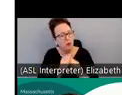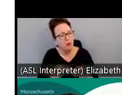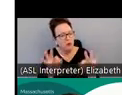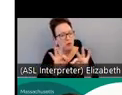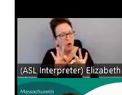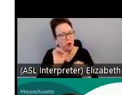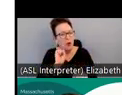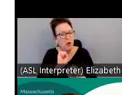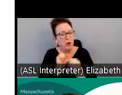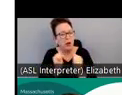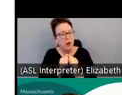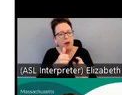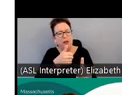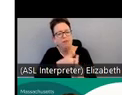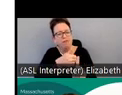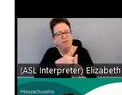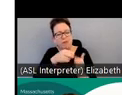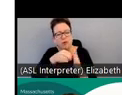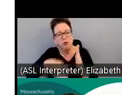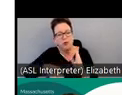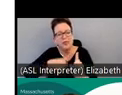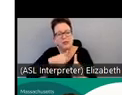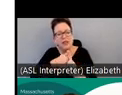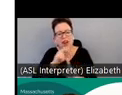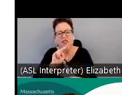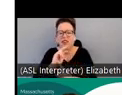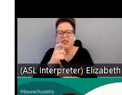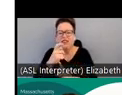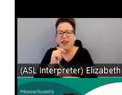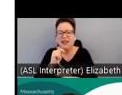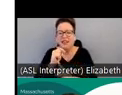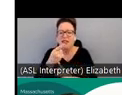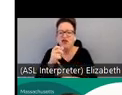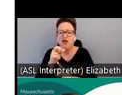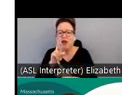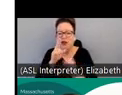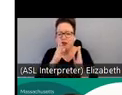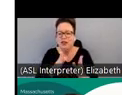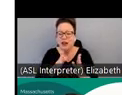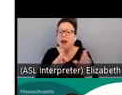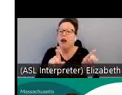next geners themselves and their families to receive feedback